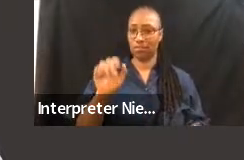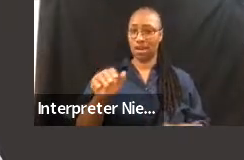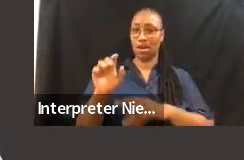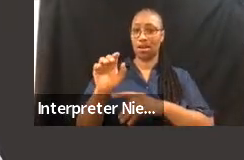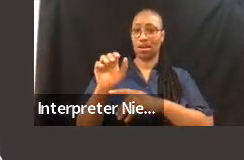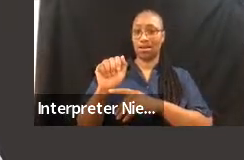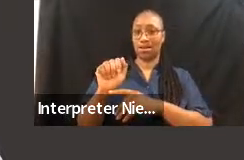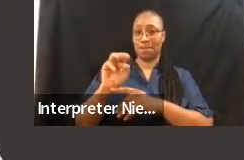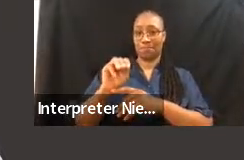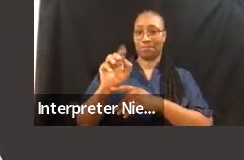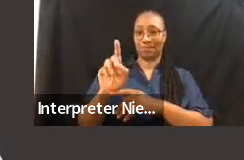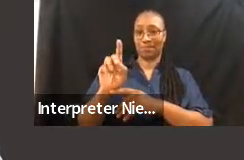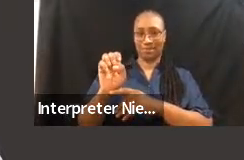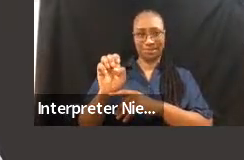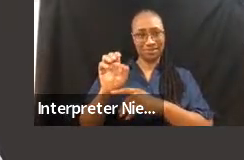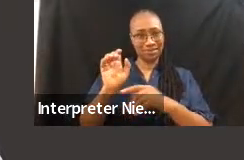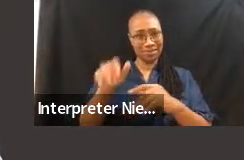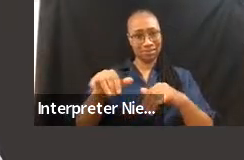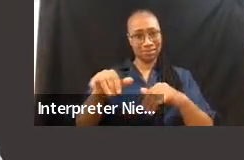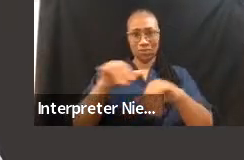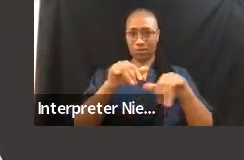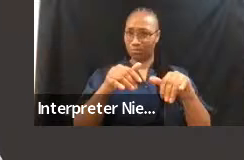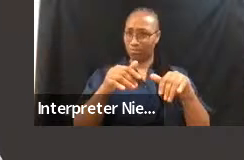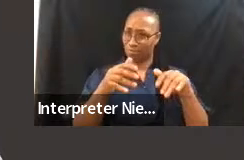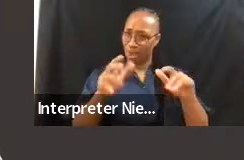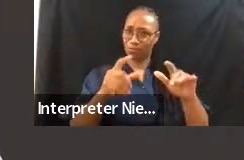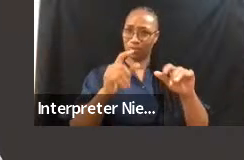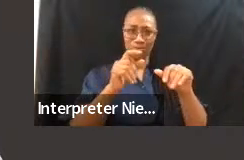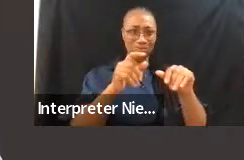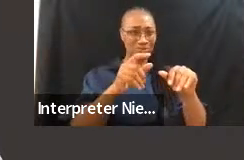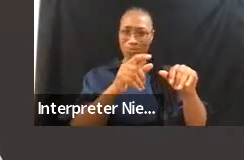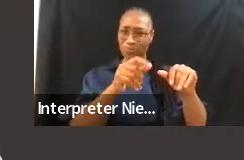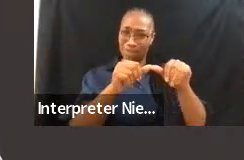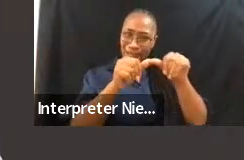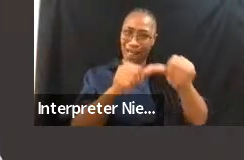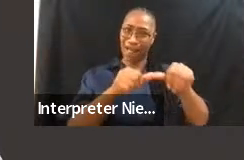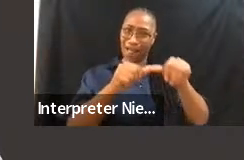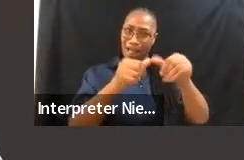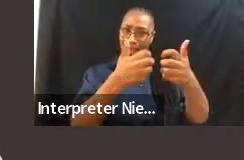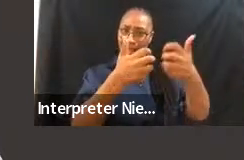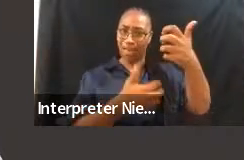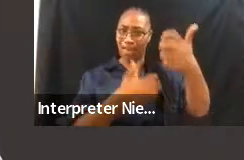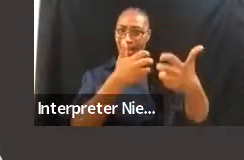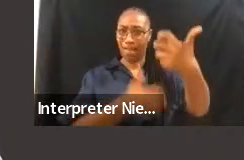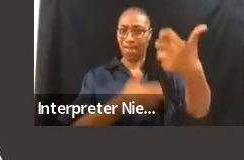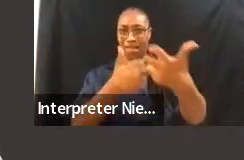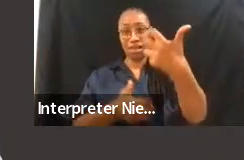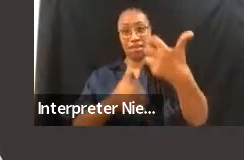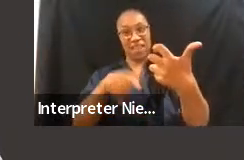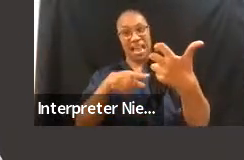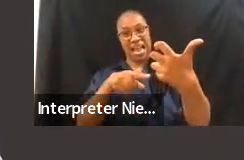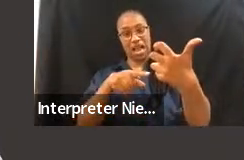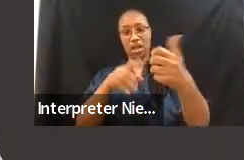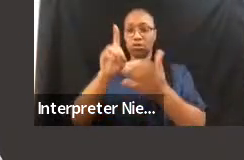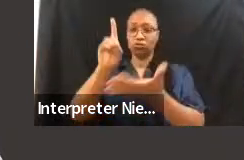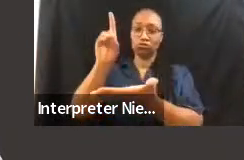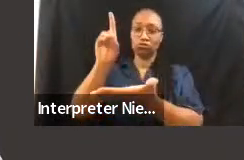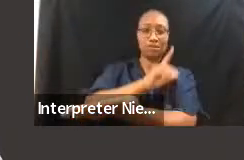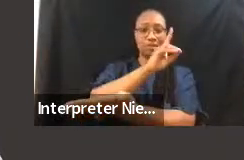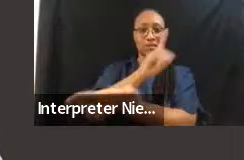for continued widespread discrimination in healthcare for people with mobility disabilities.